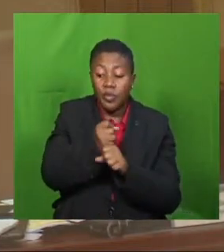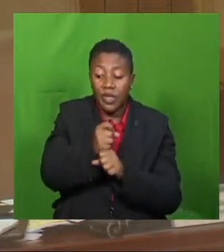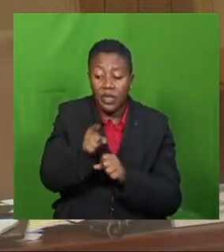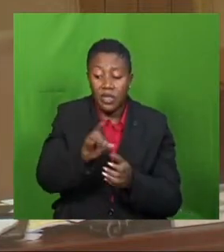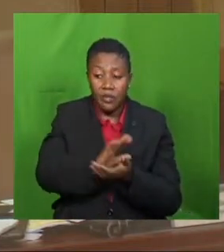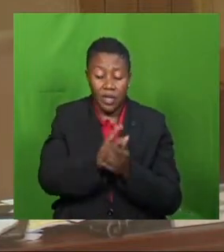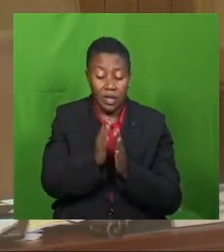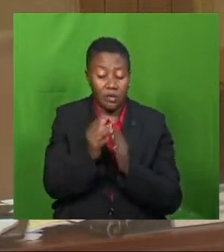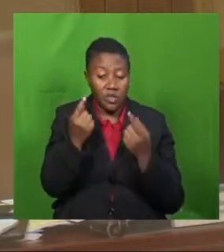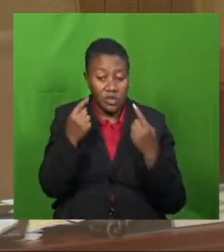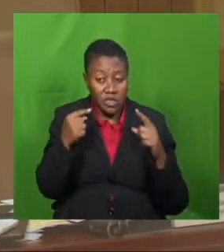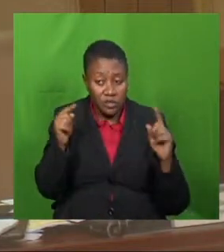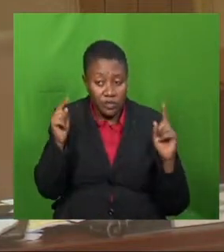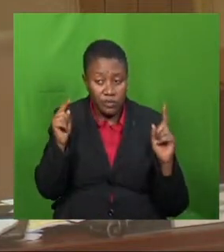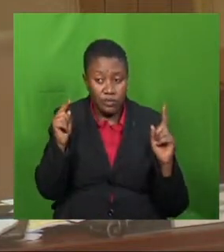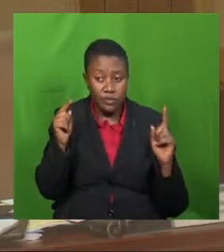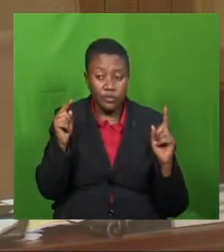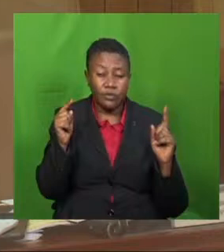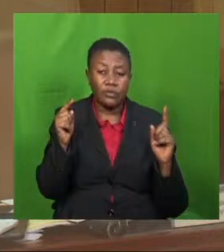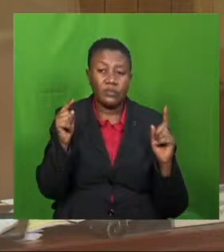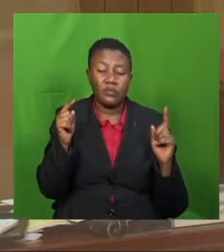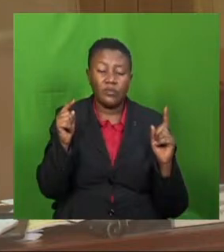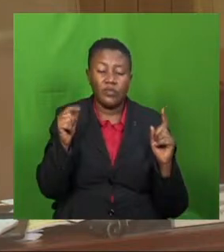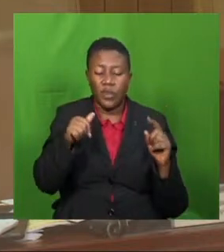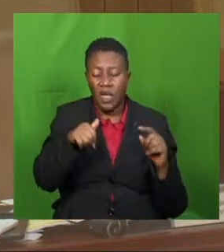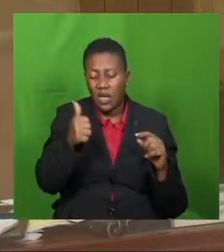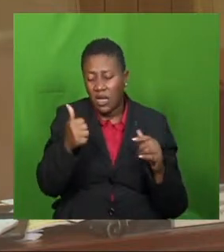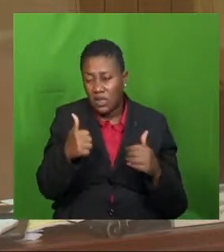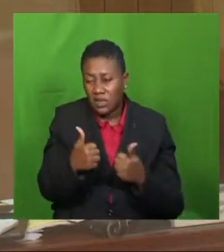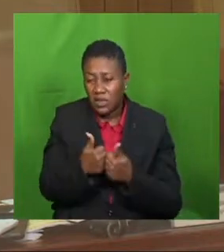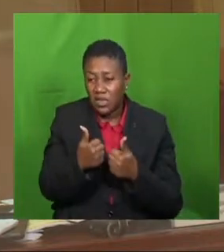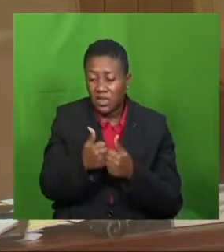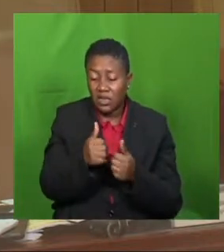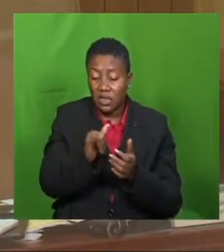credit, other bottlenecks and challenges that will